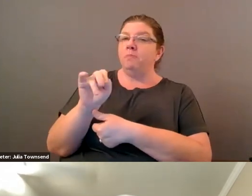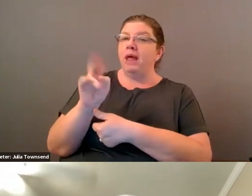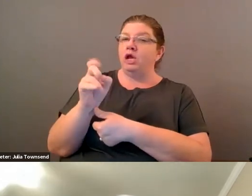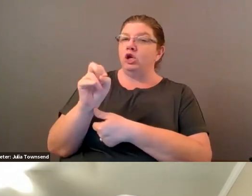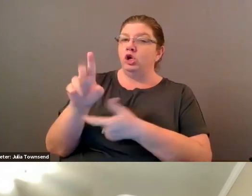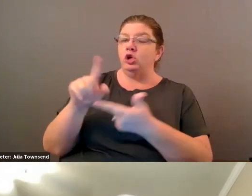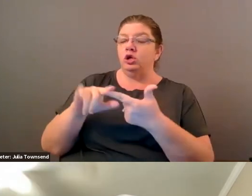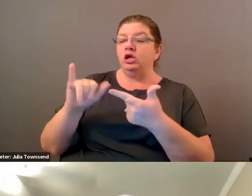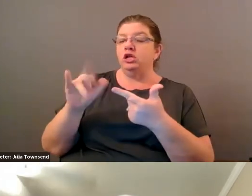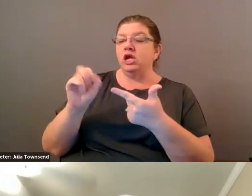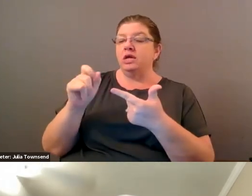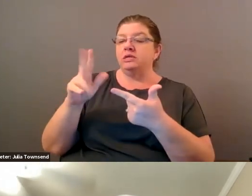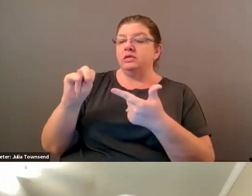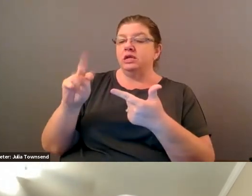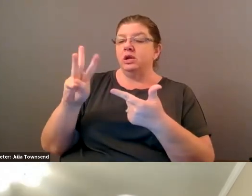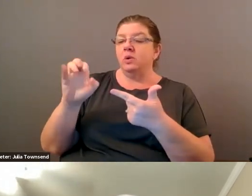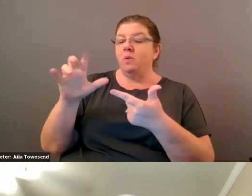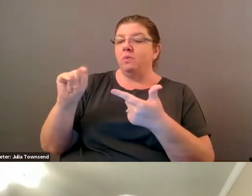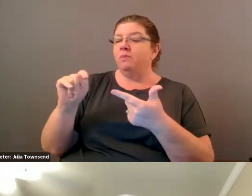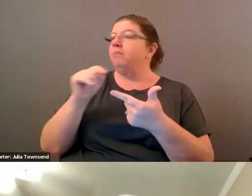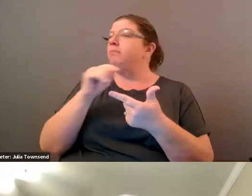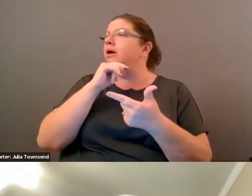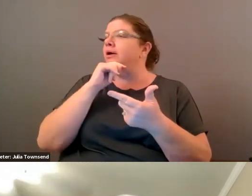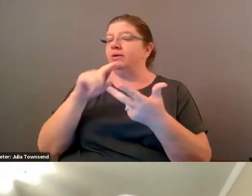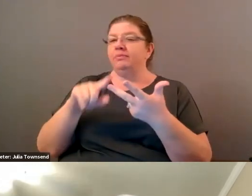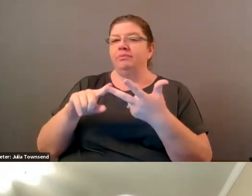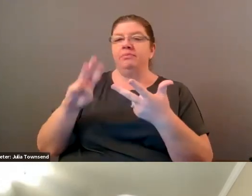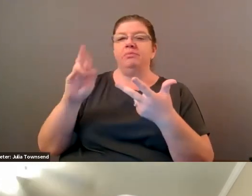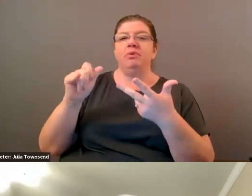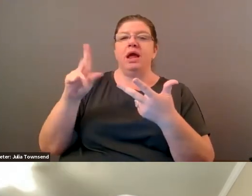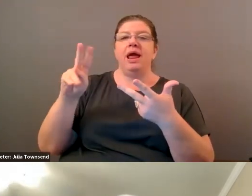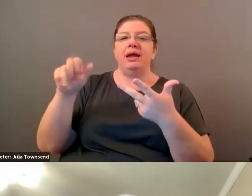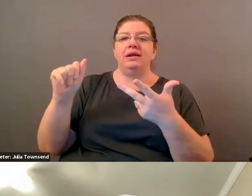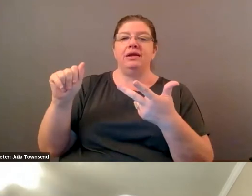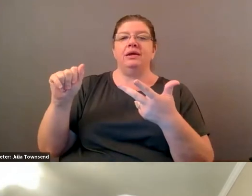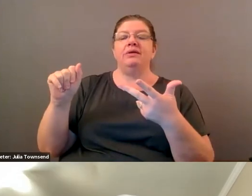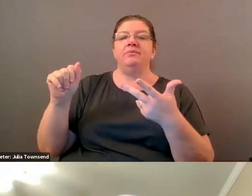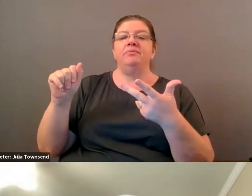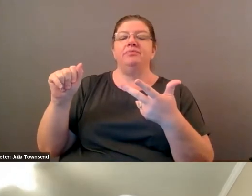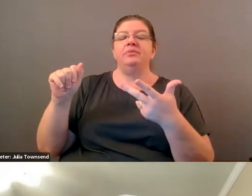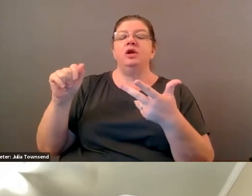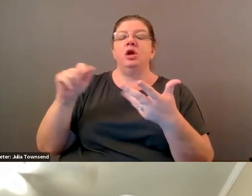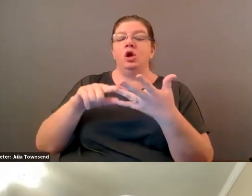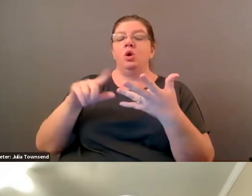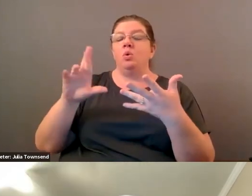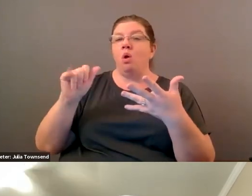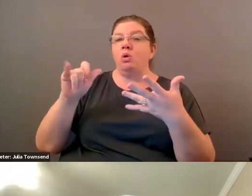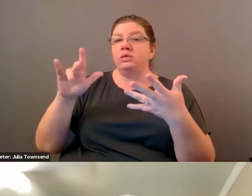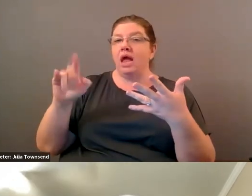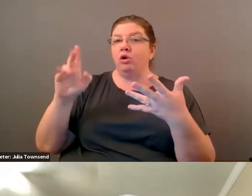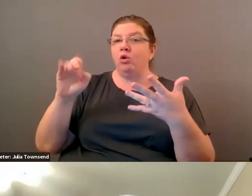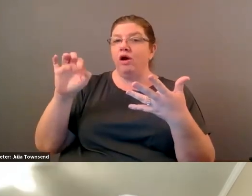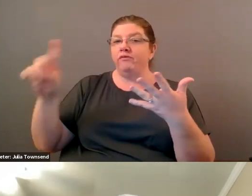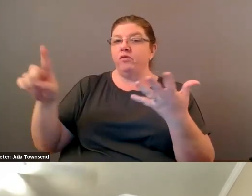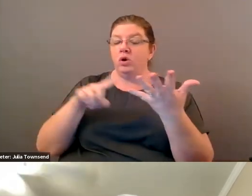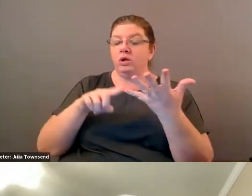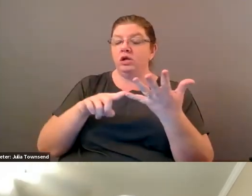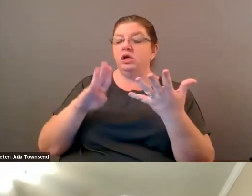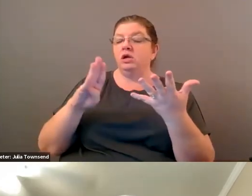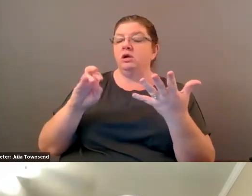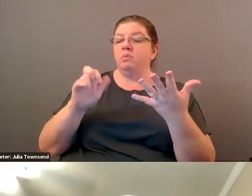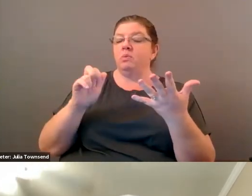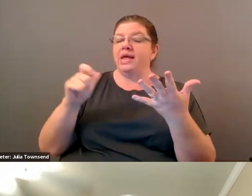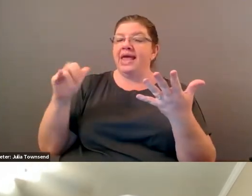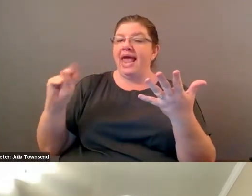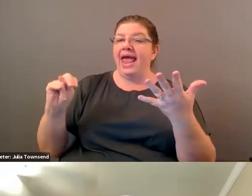Justin West, Brianna Aguilar, Roseanne Crawford, and Rianne